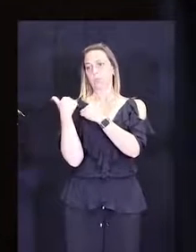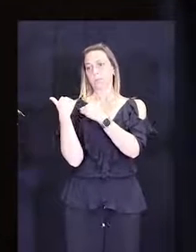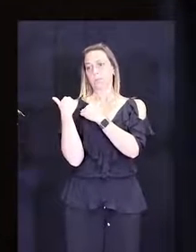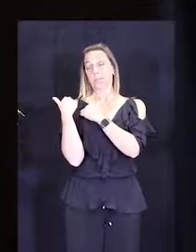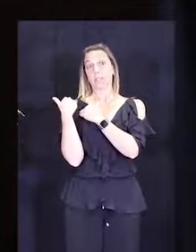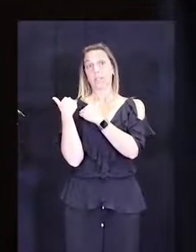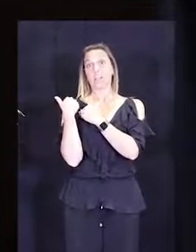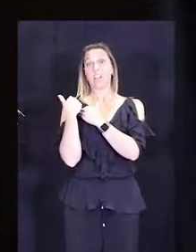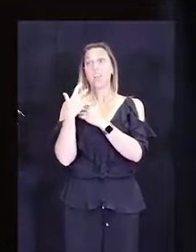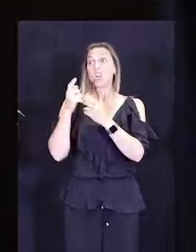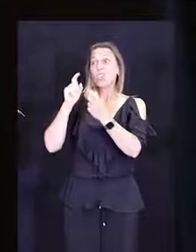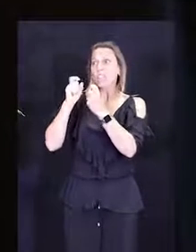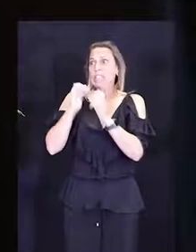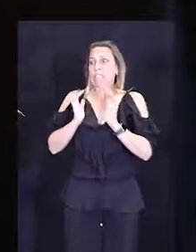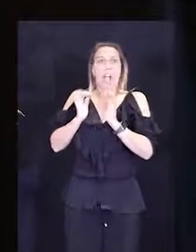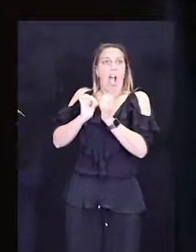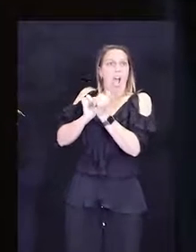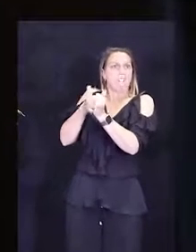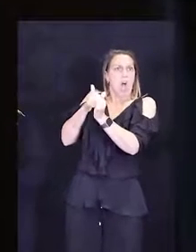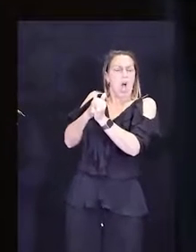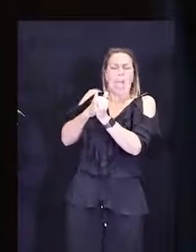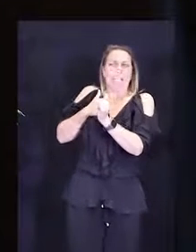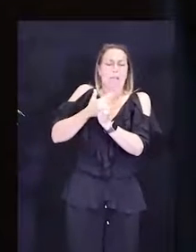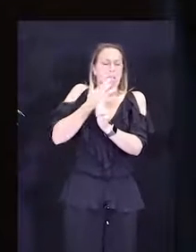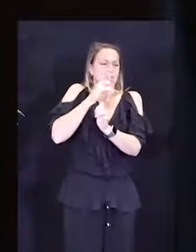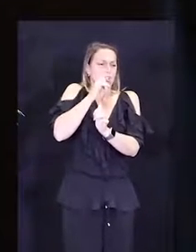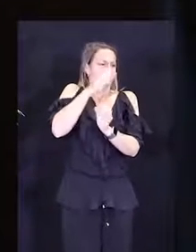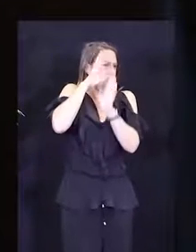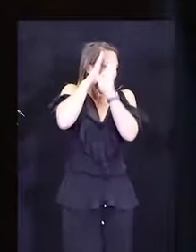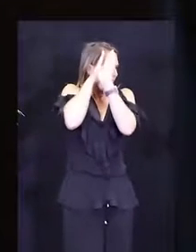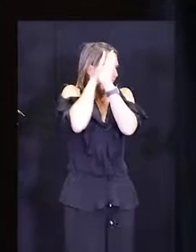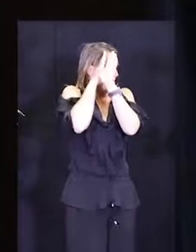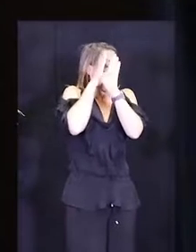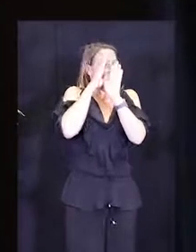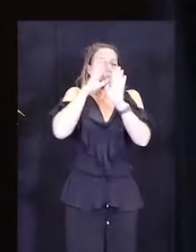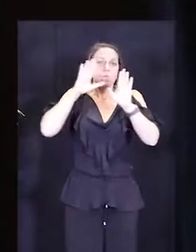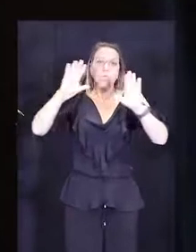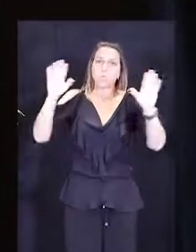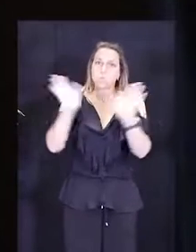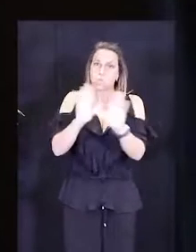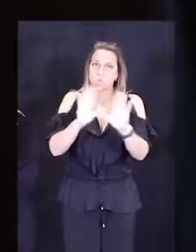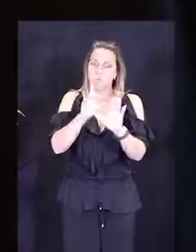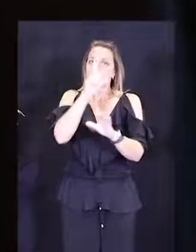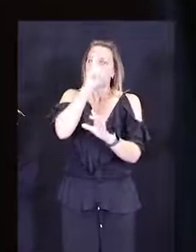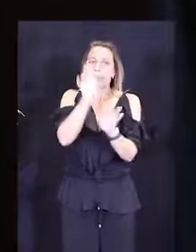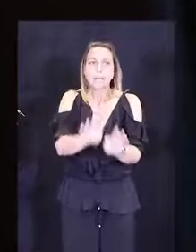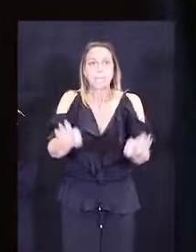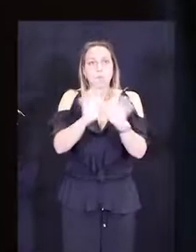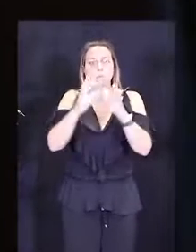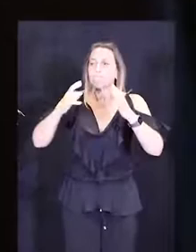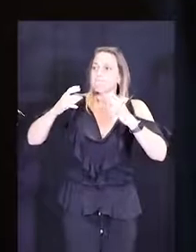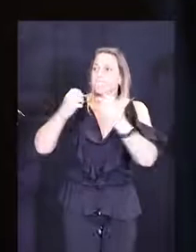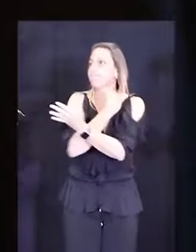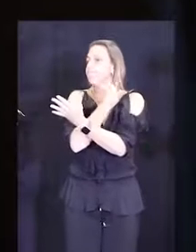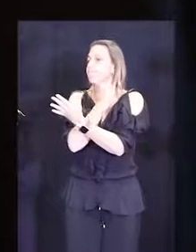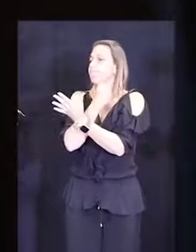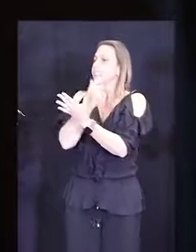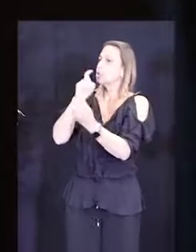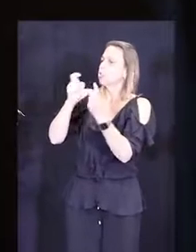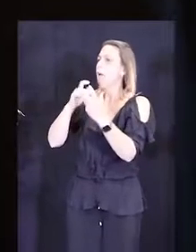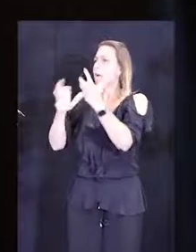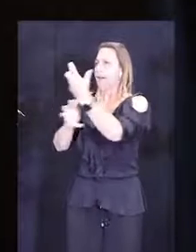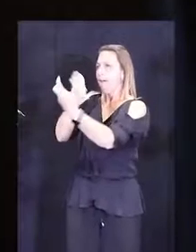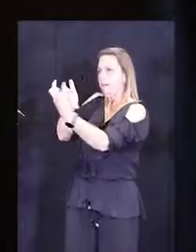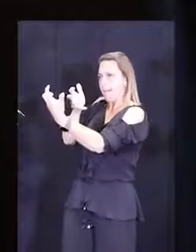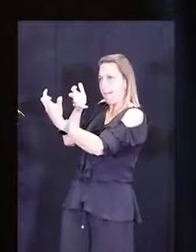Rather than avoiding change and hiding in the comfort of complacency, it is essential to embrace change with open